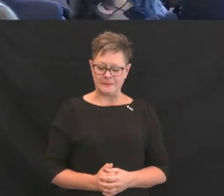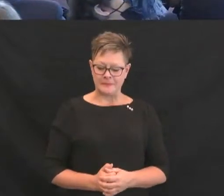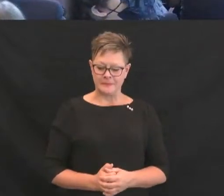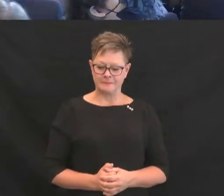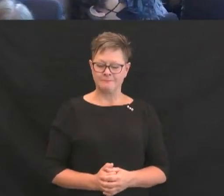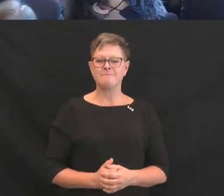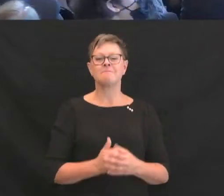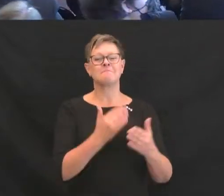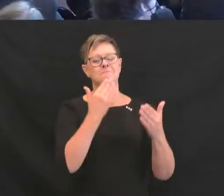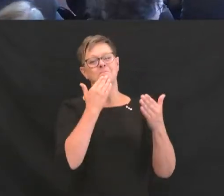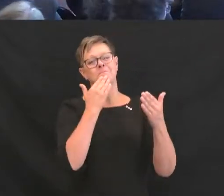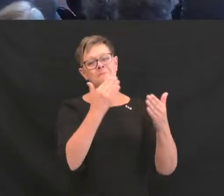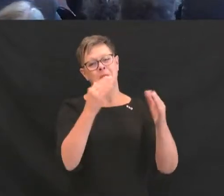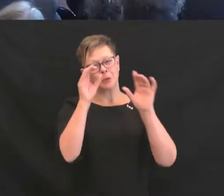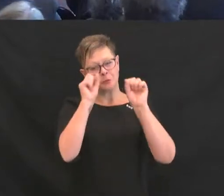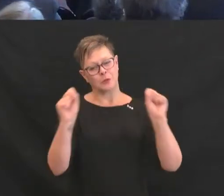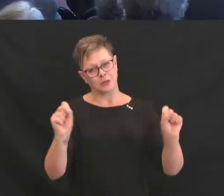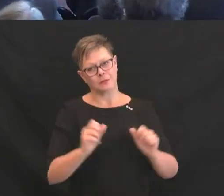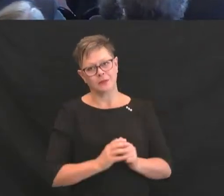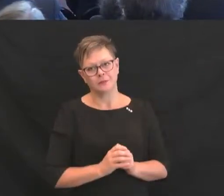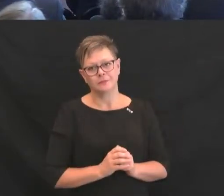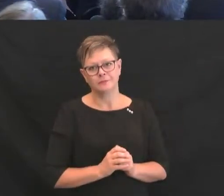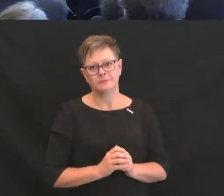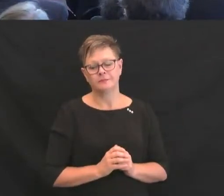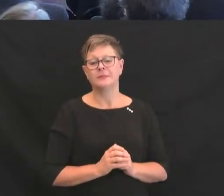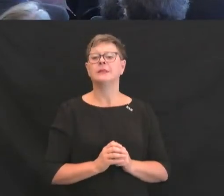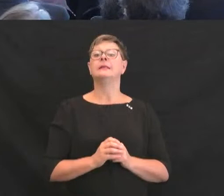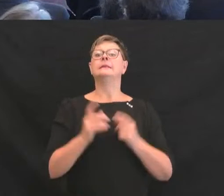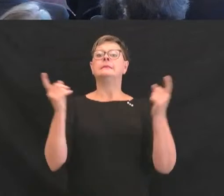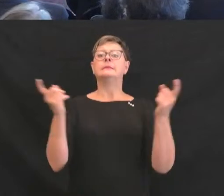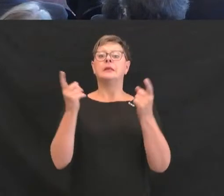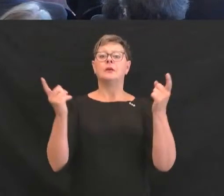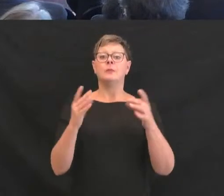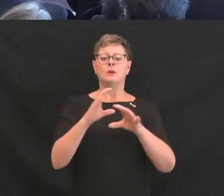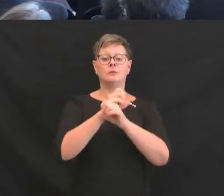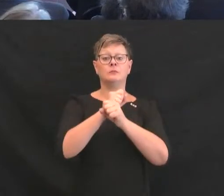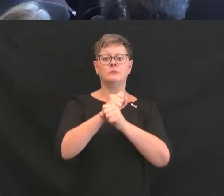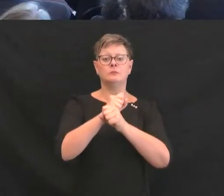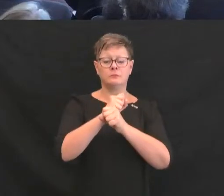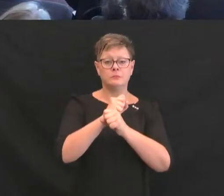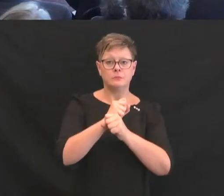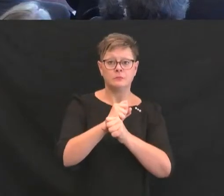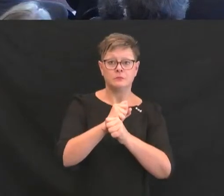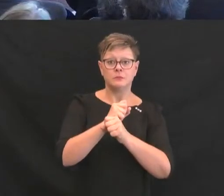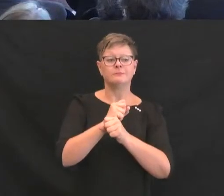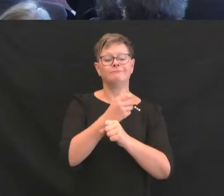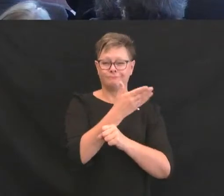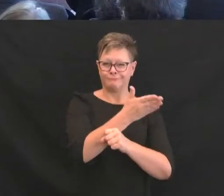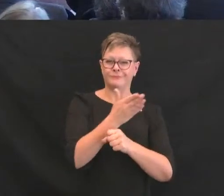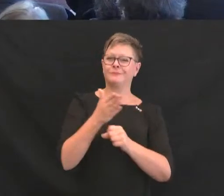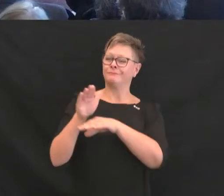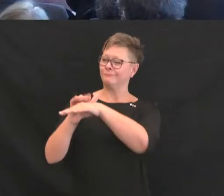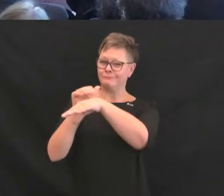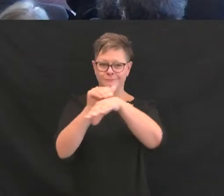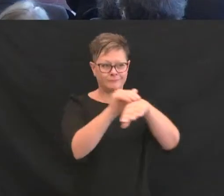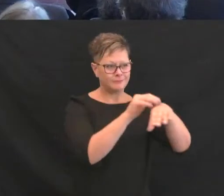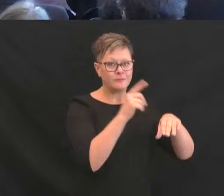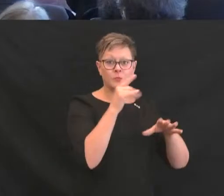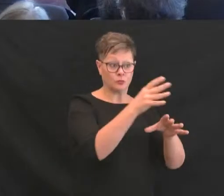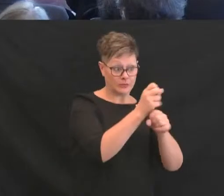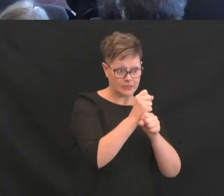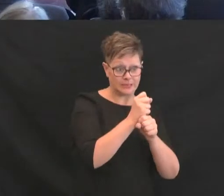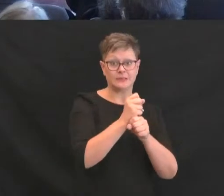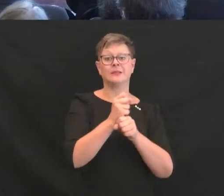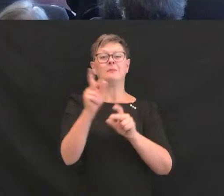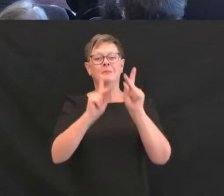Thank you, Premier. Following this ceremony, their honors and the Premier invite recipients and guests to a reception at